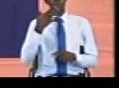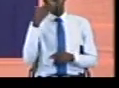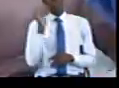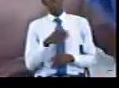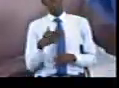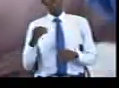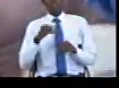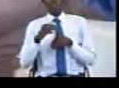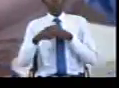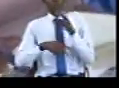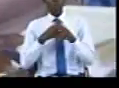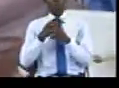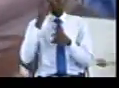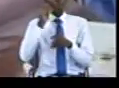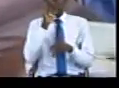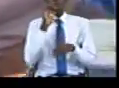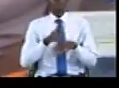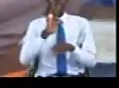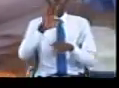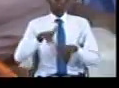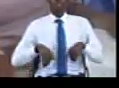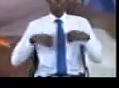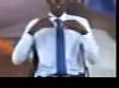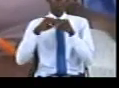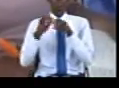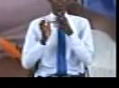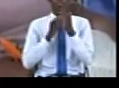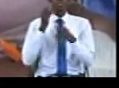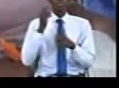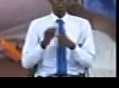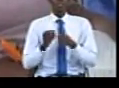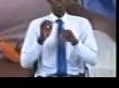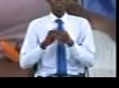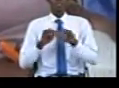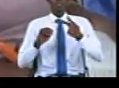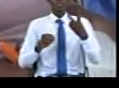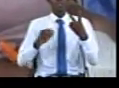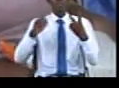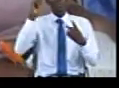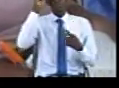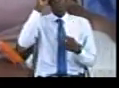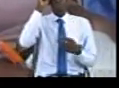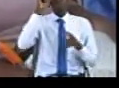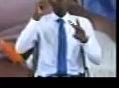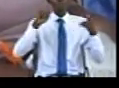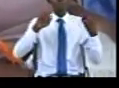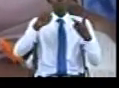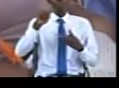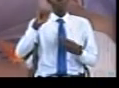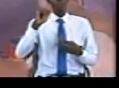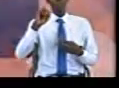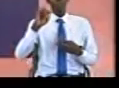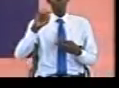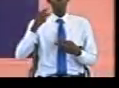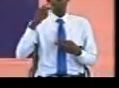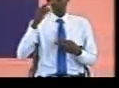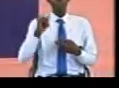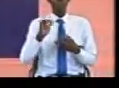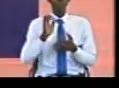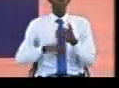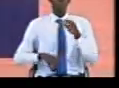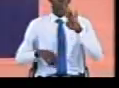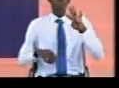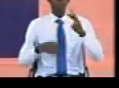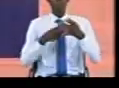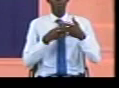not touch your life. 2 Timothy chapter 4, verse 18. 2 Timothy chapter